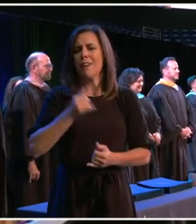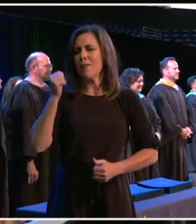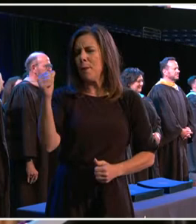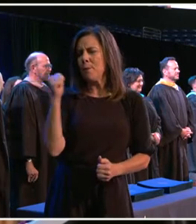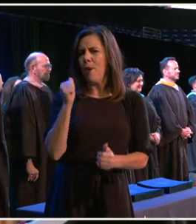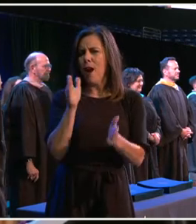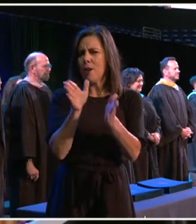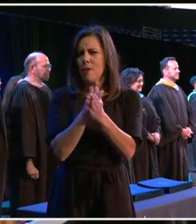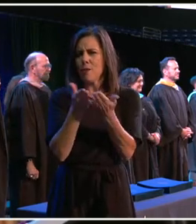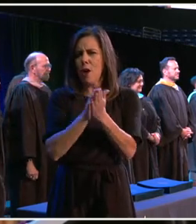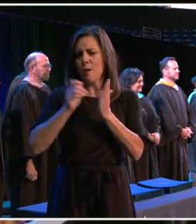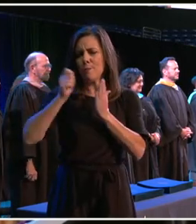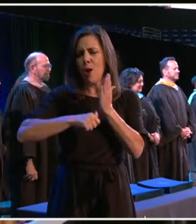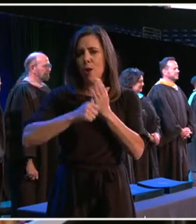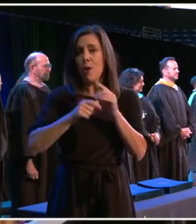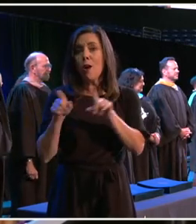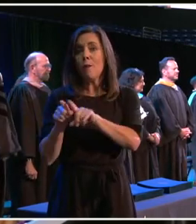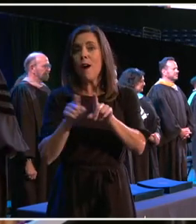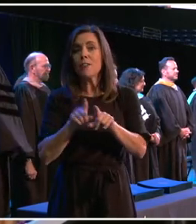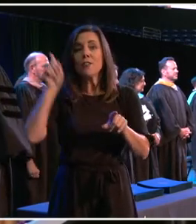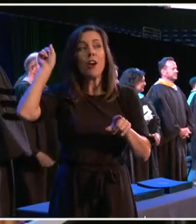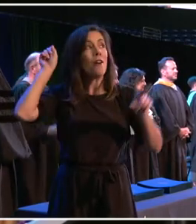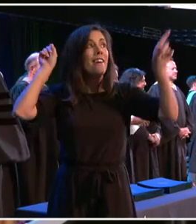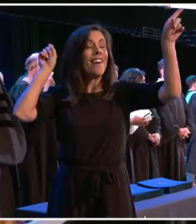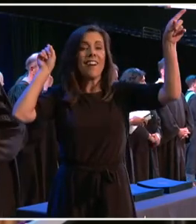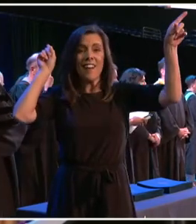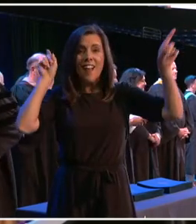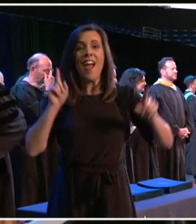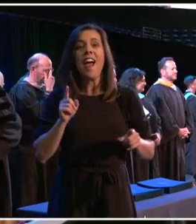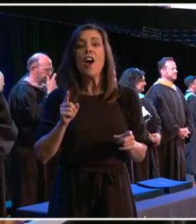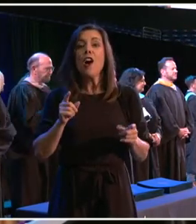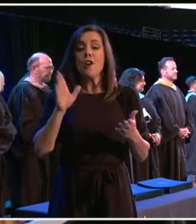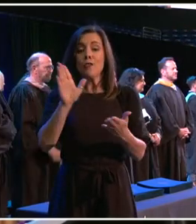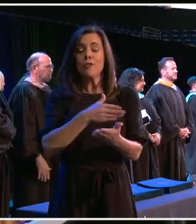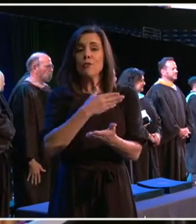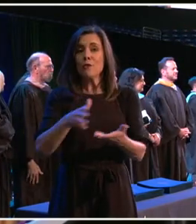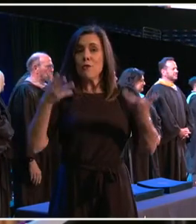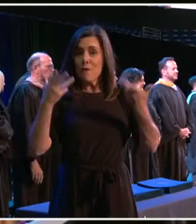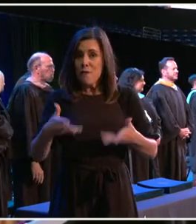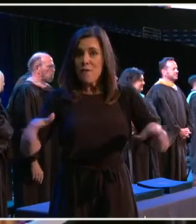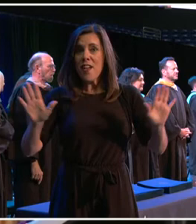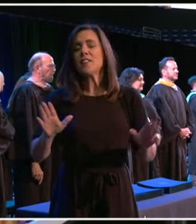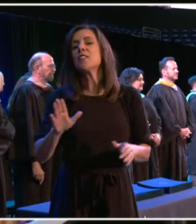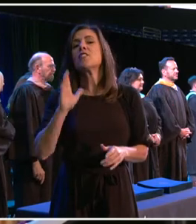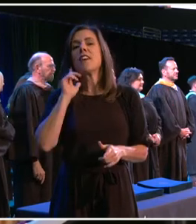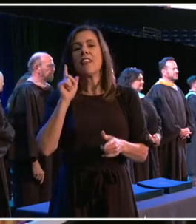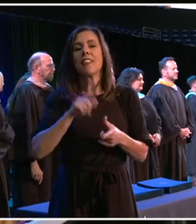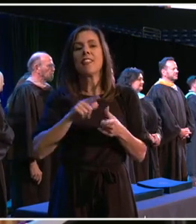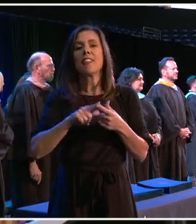page of your program as well as the screen above. After the school song, graduates will begin our